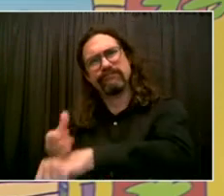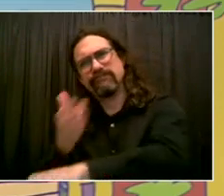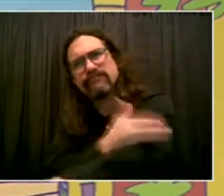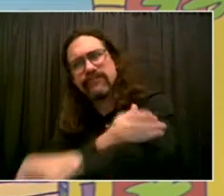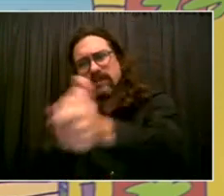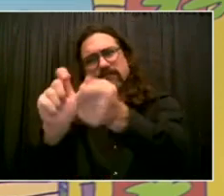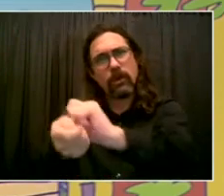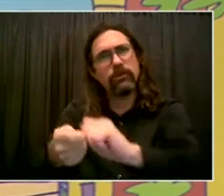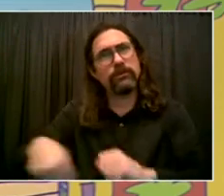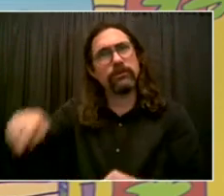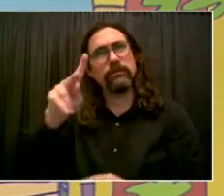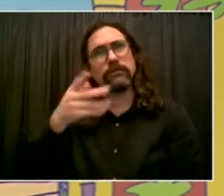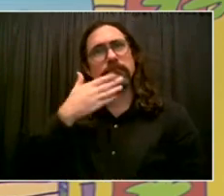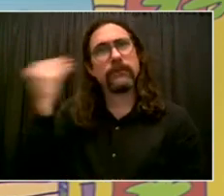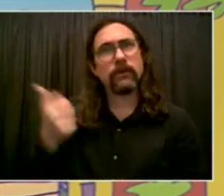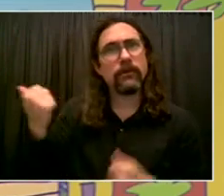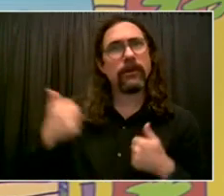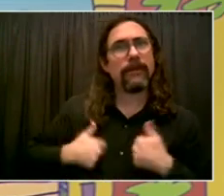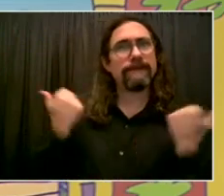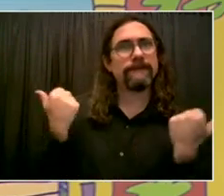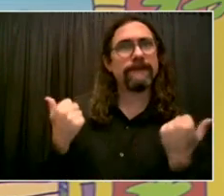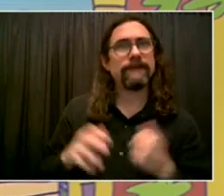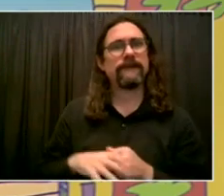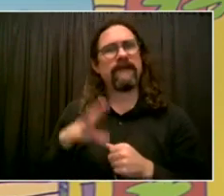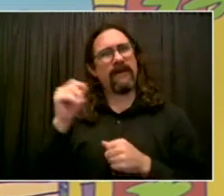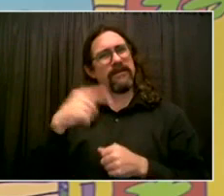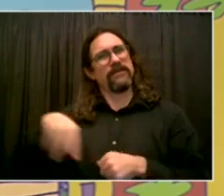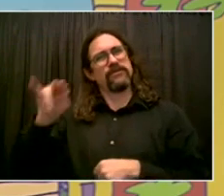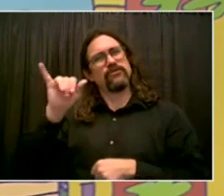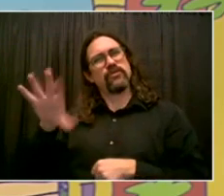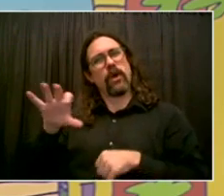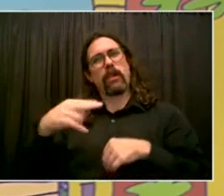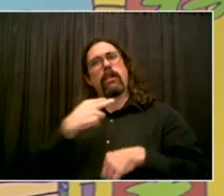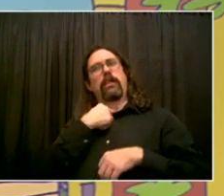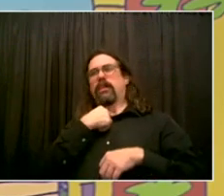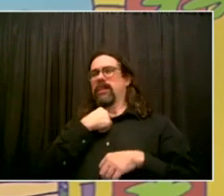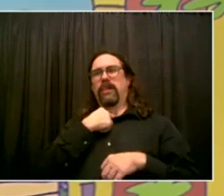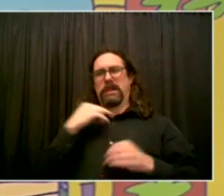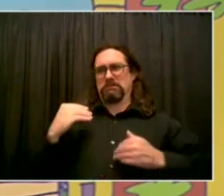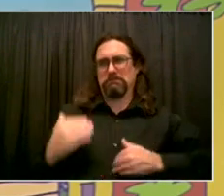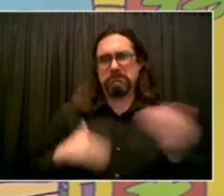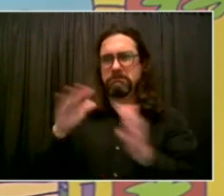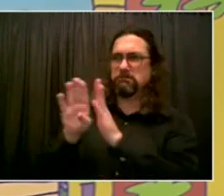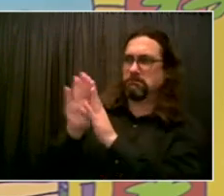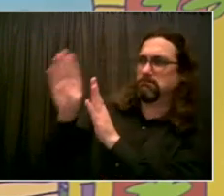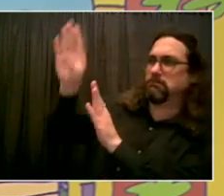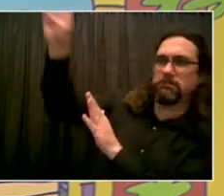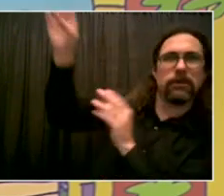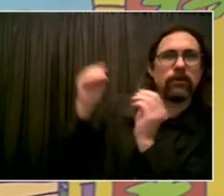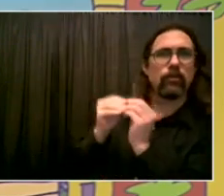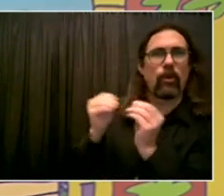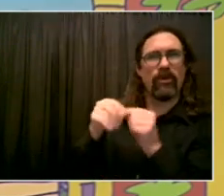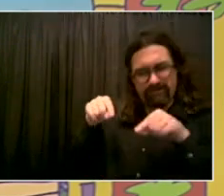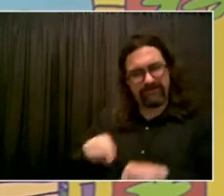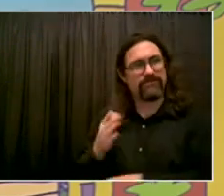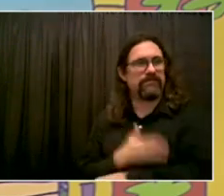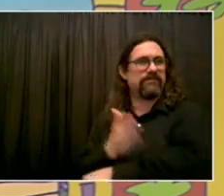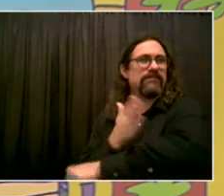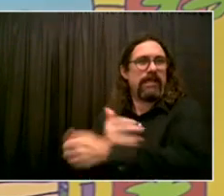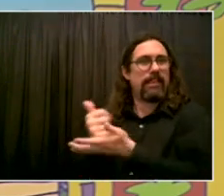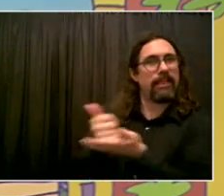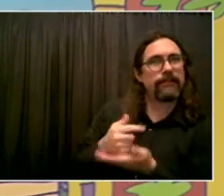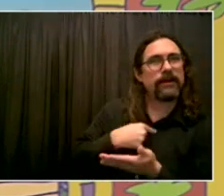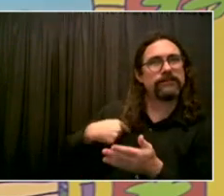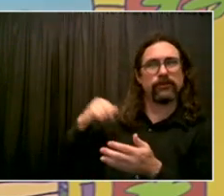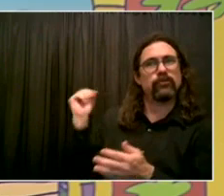So we're going to keep making those investments. Now, speaking of investments, yesterday we had a